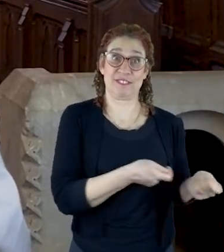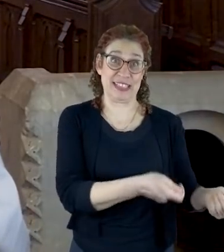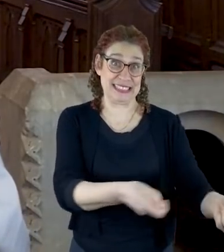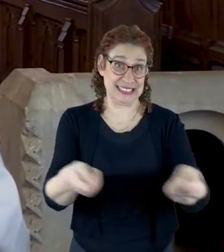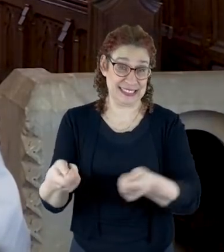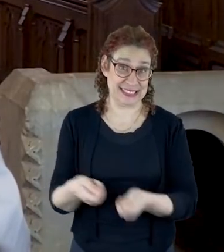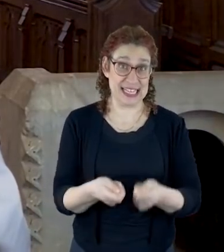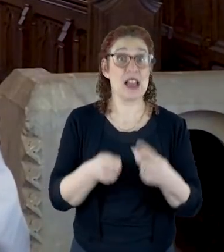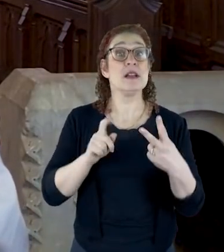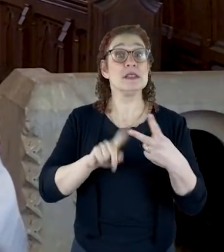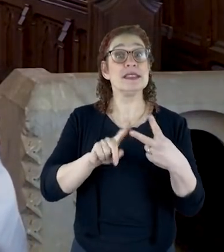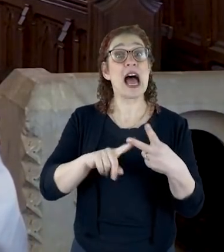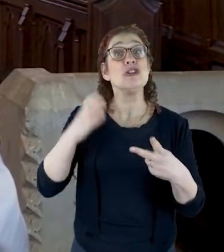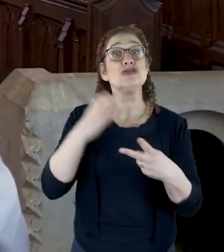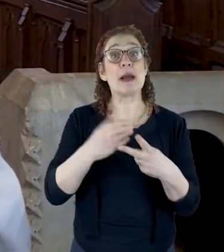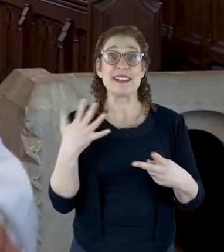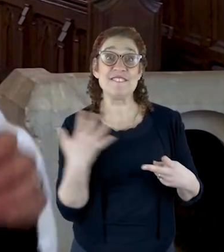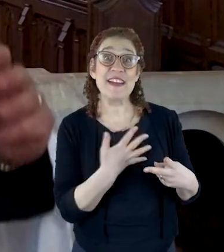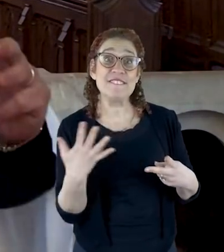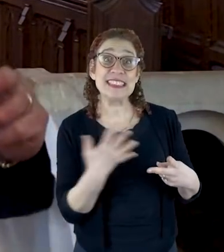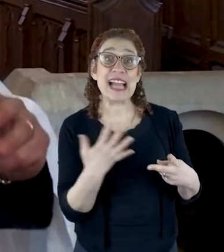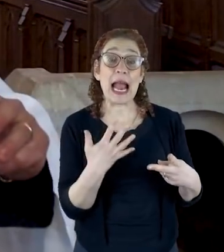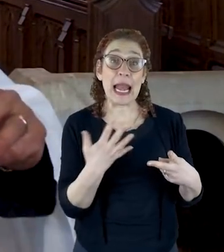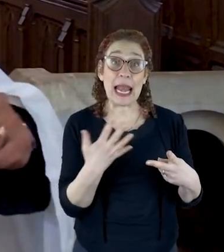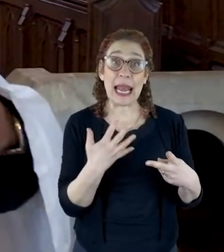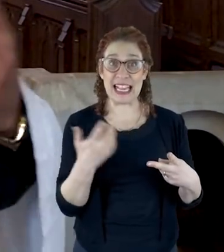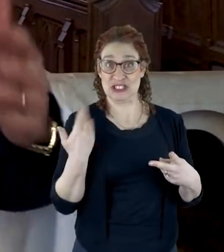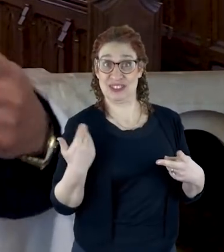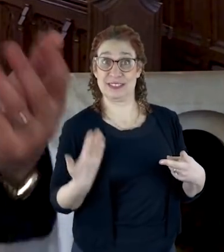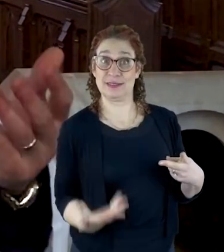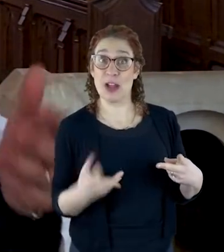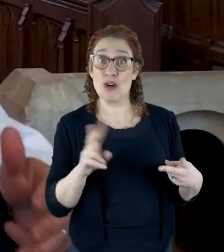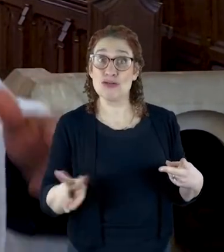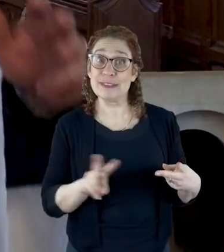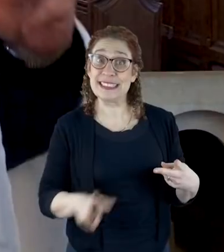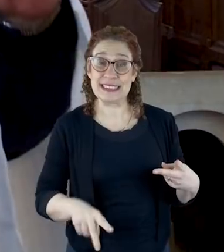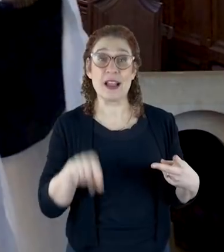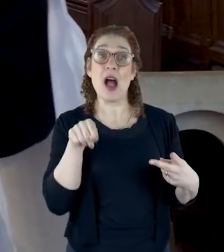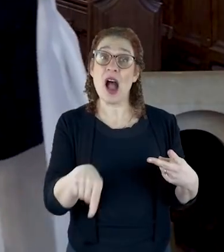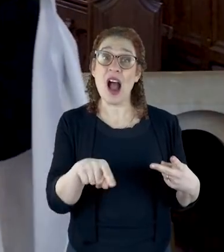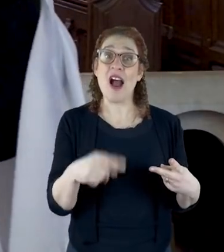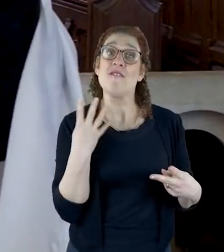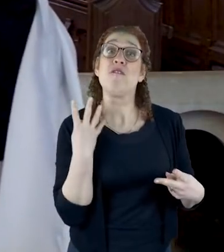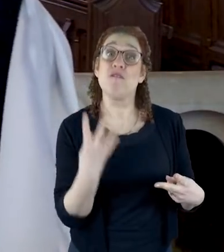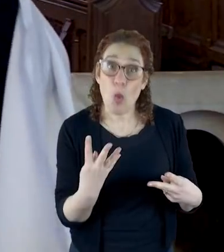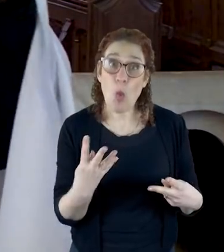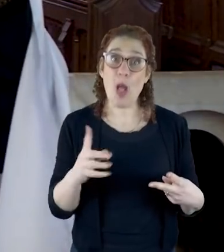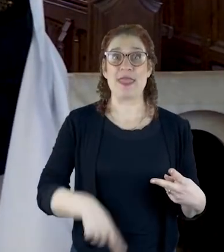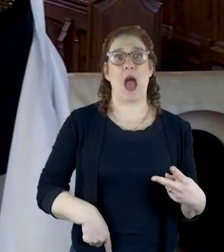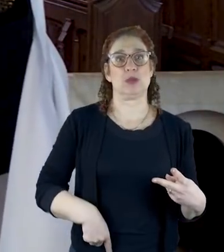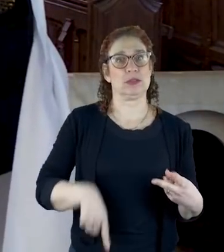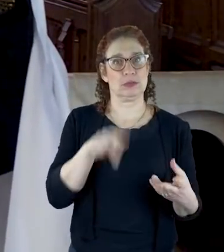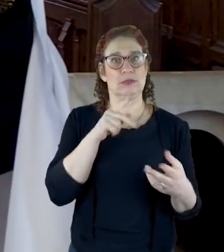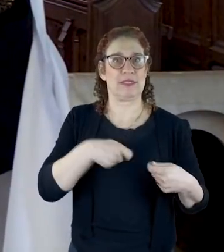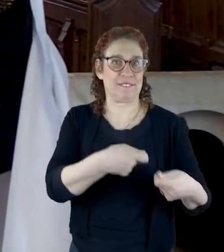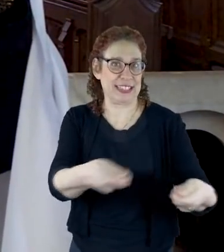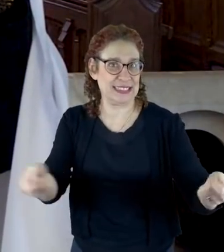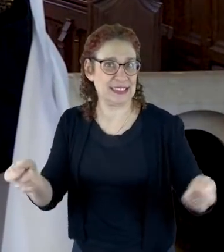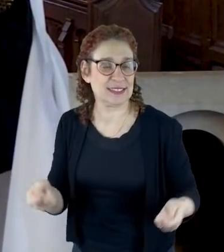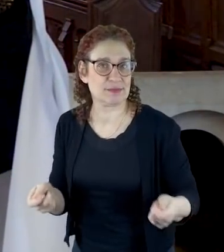5,000. The second occurrence is in chapter 15, which we heard in our gospel reading, where he feeds 4,000.